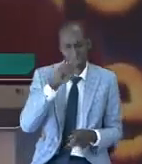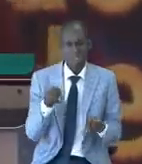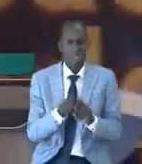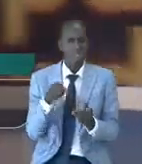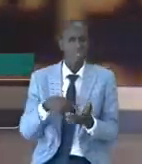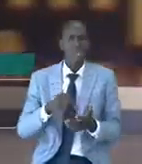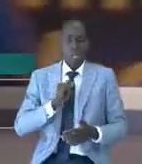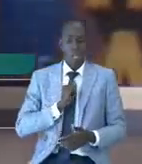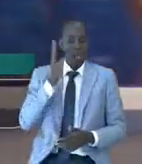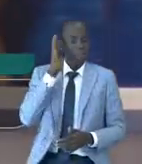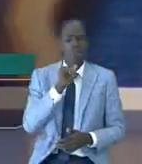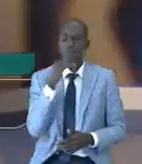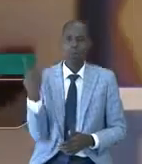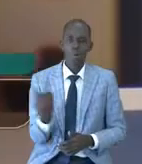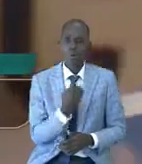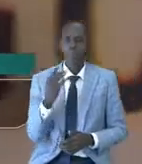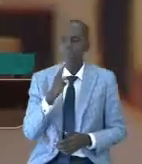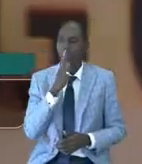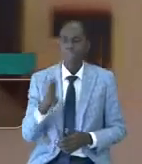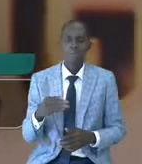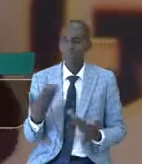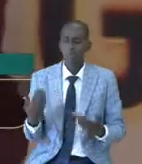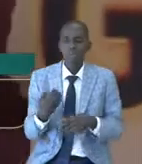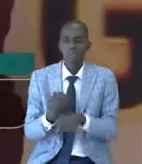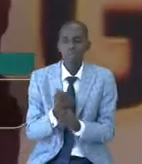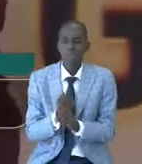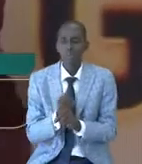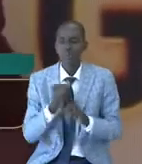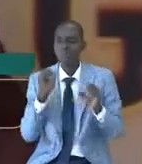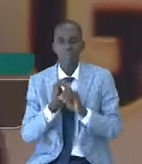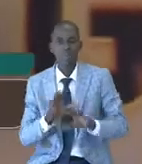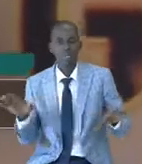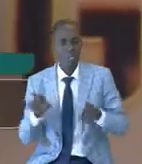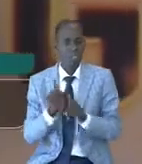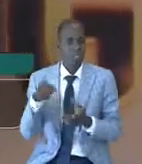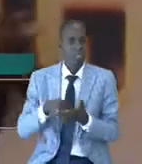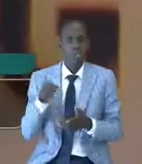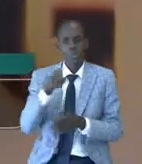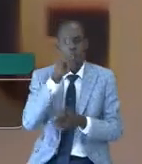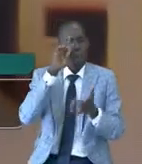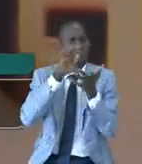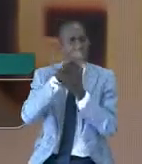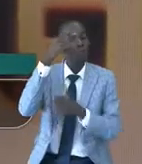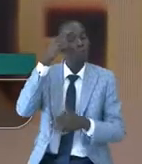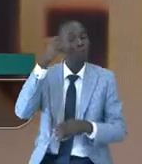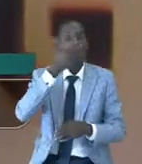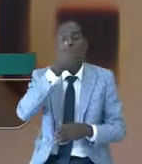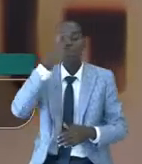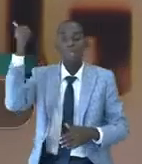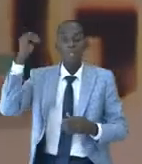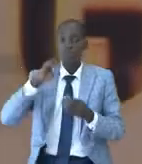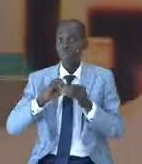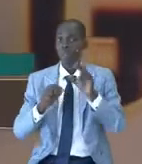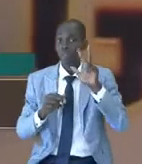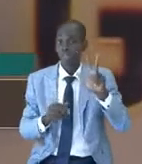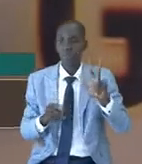be as unproductive like this. You believe for the better. Number three, you